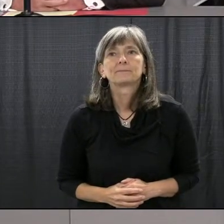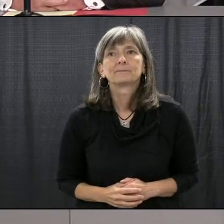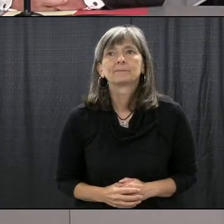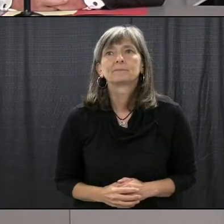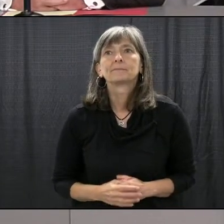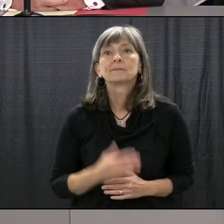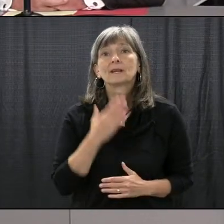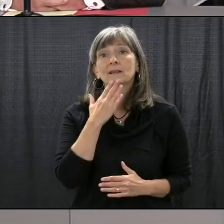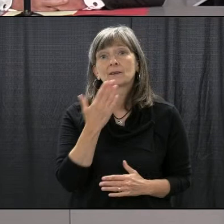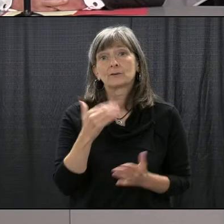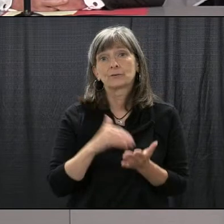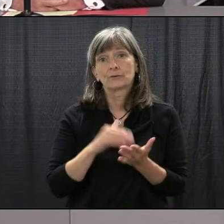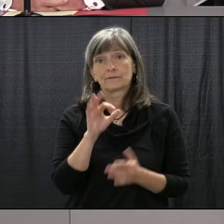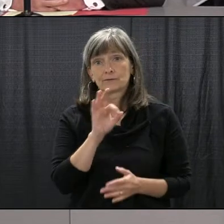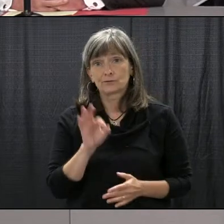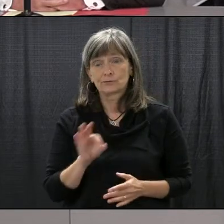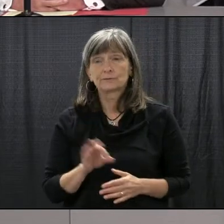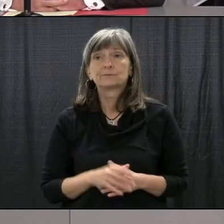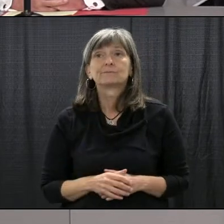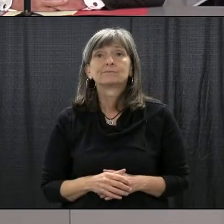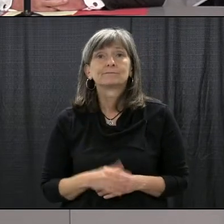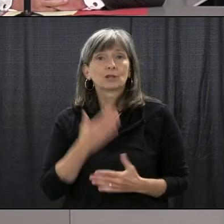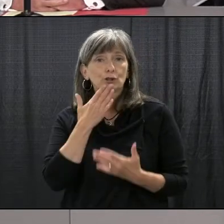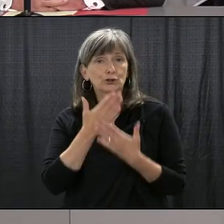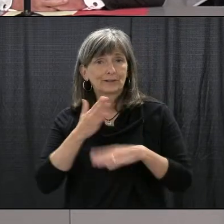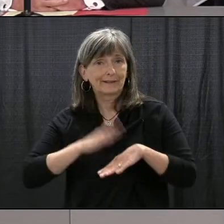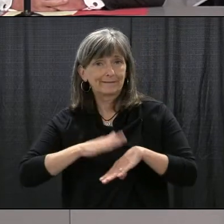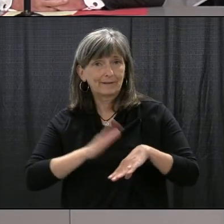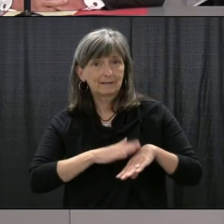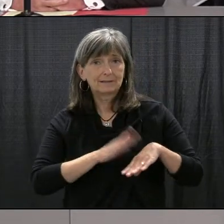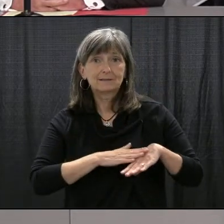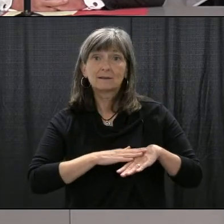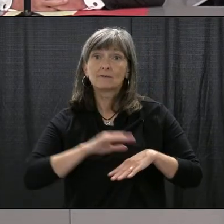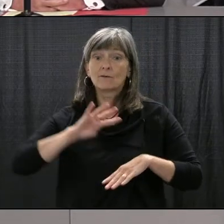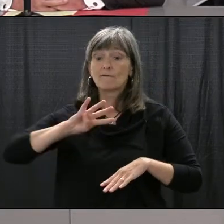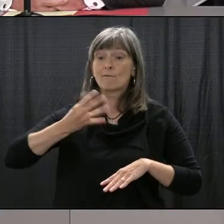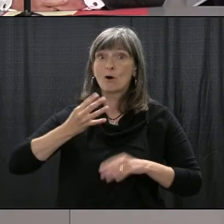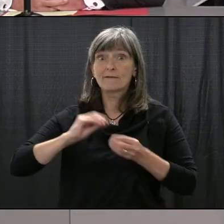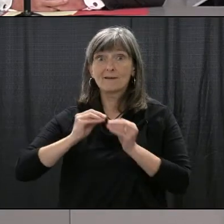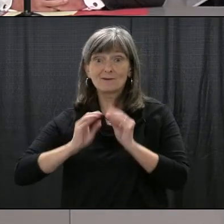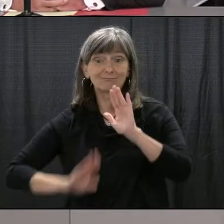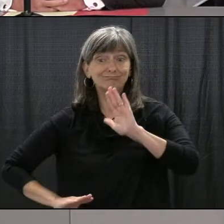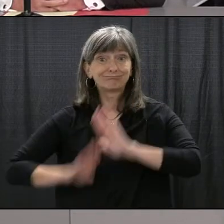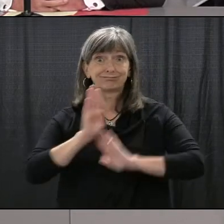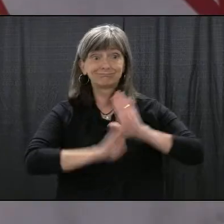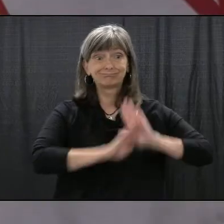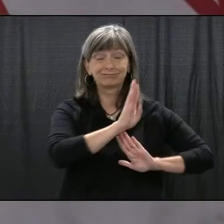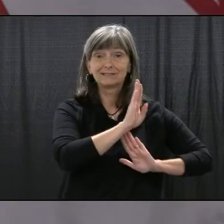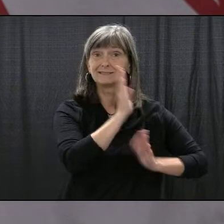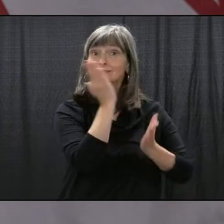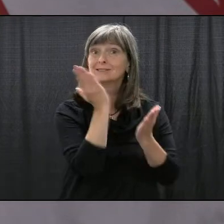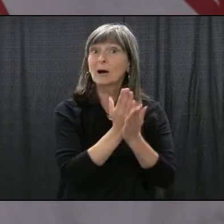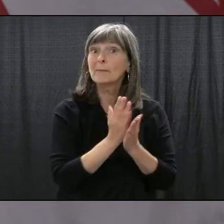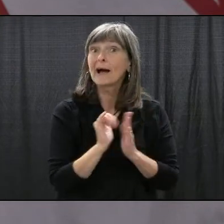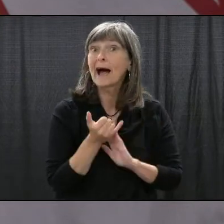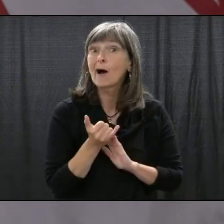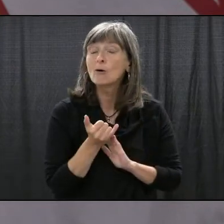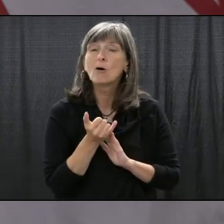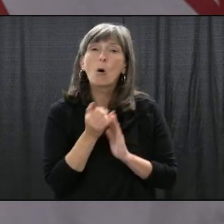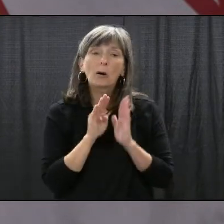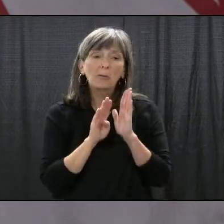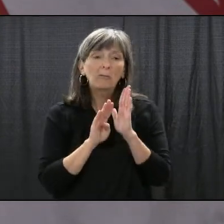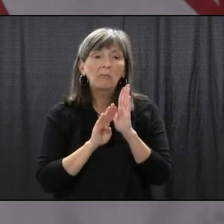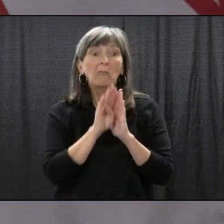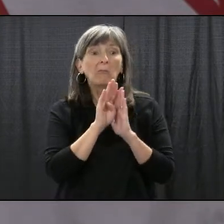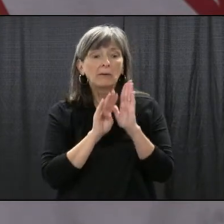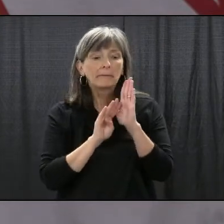Well, thank you, Dr. Fitzgerald, and thank you for that sound advice. The best protection against a fourth wave, or the way to turn a fourth wave into a ripple, is to get vaccinated.